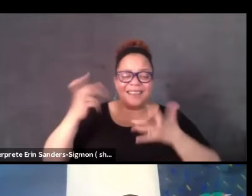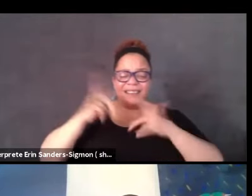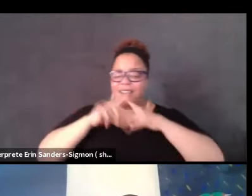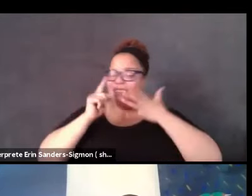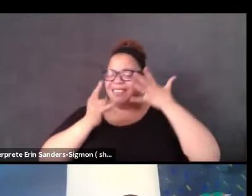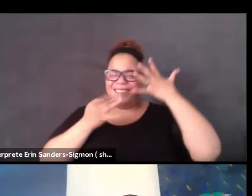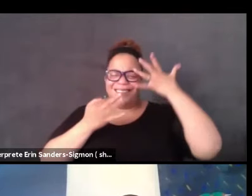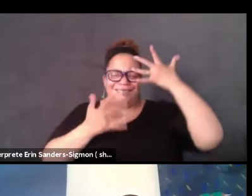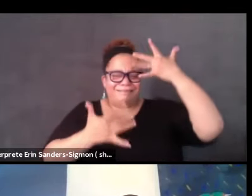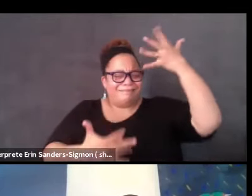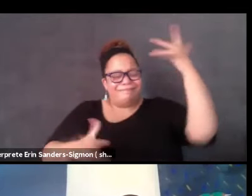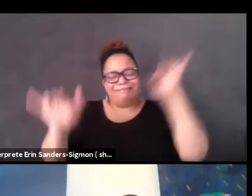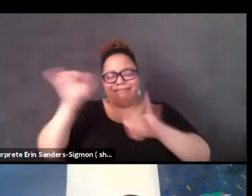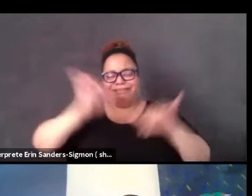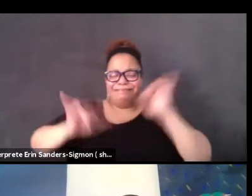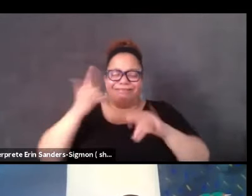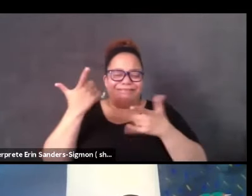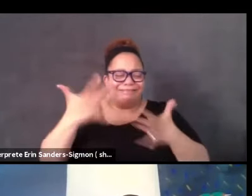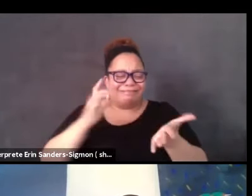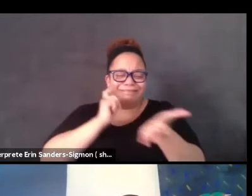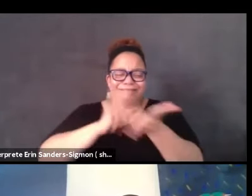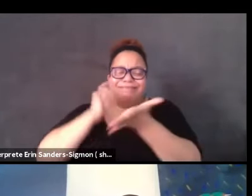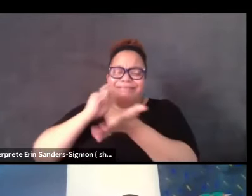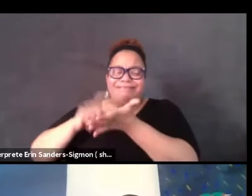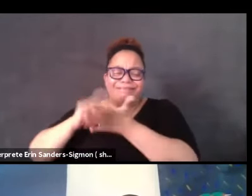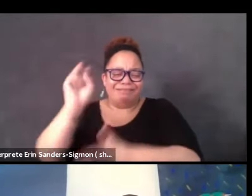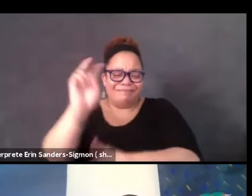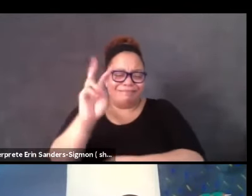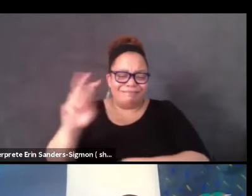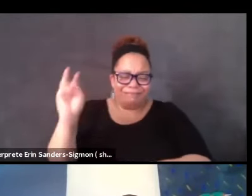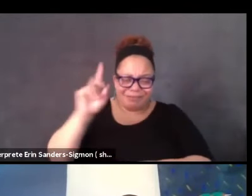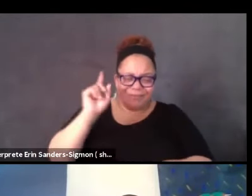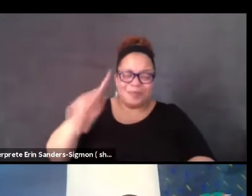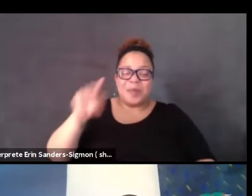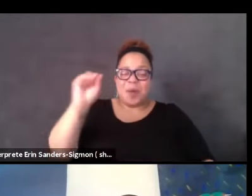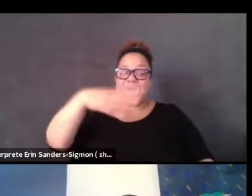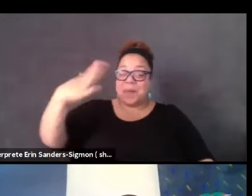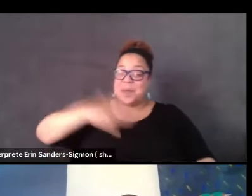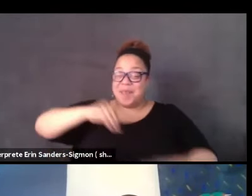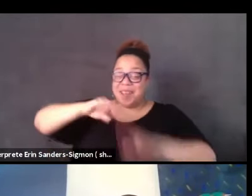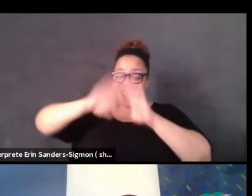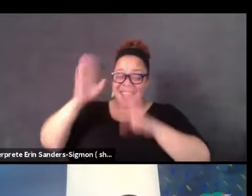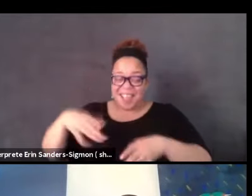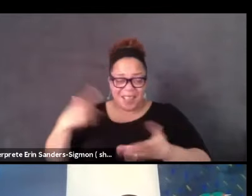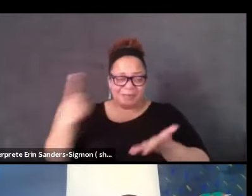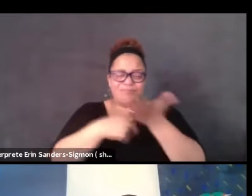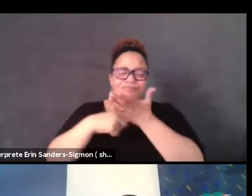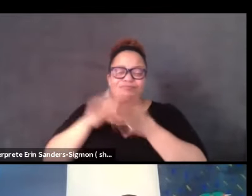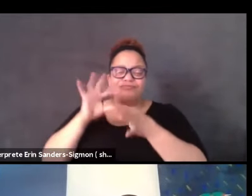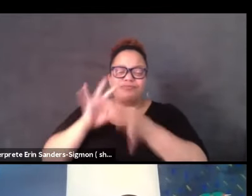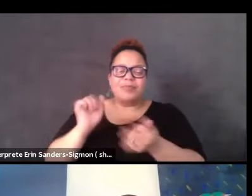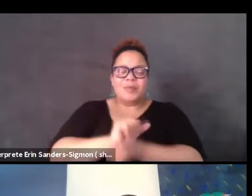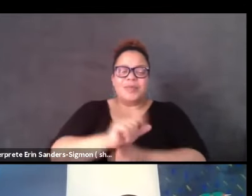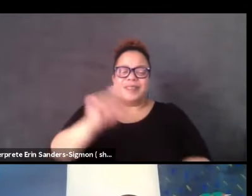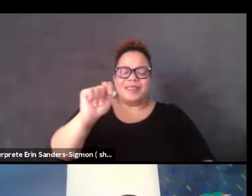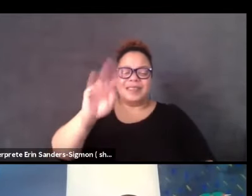of the Obama White House where she spoke about TBINAA's work in the intersection of the